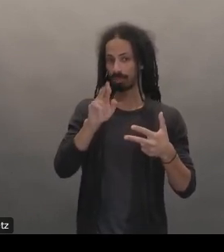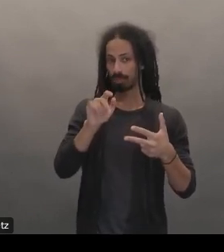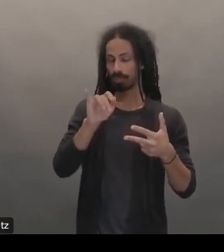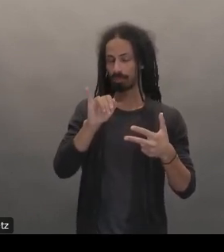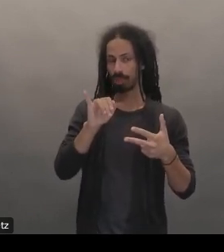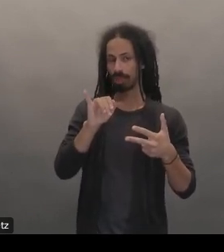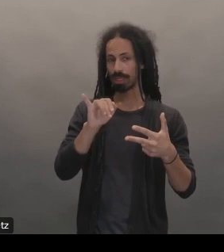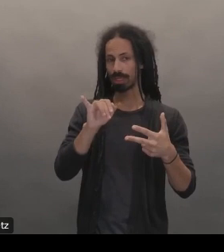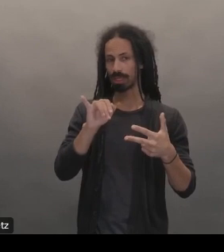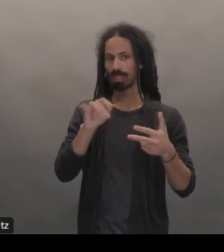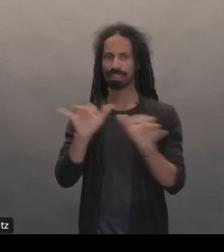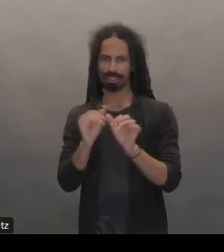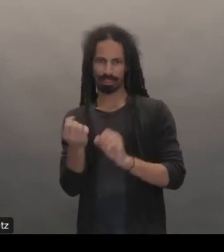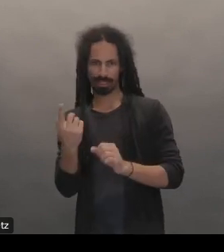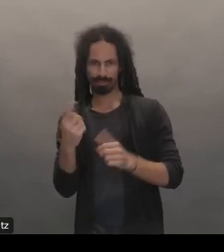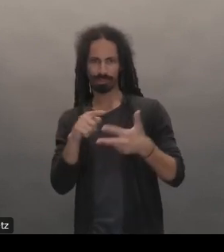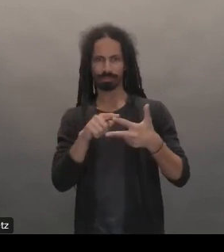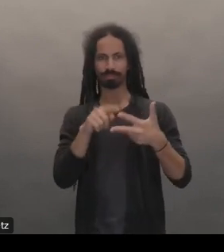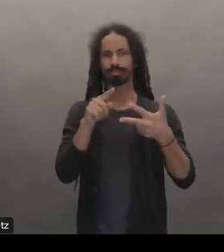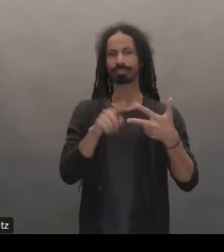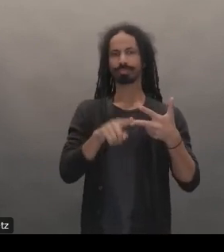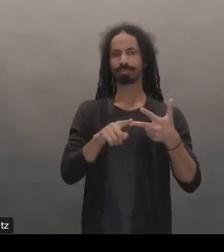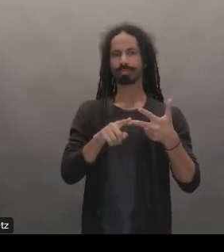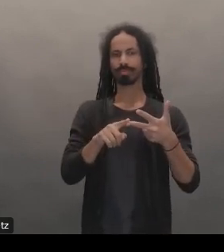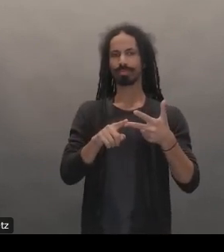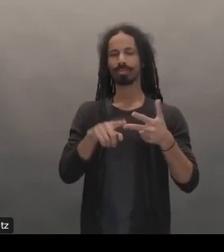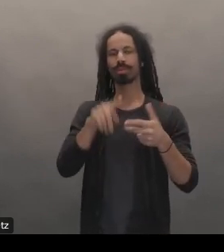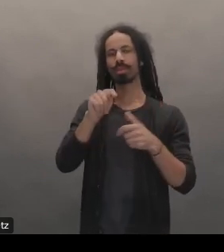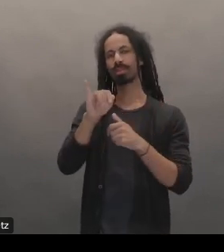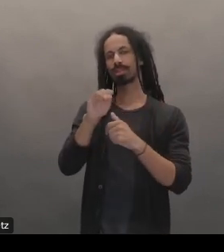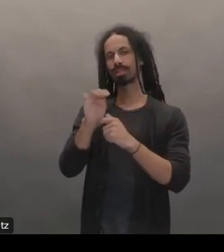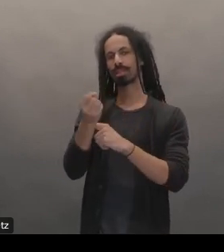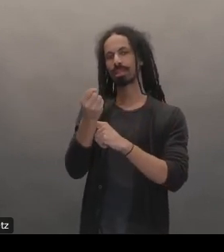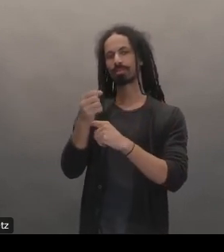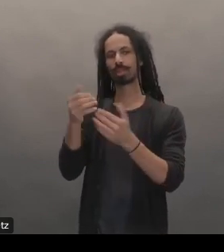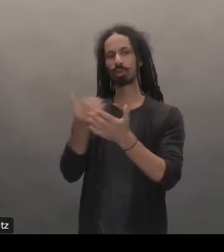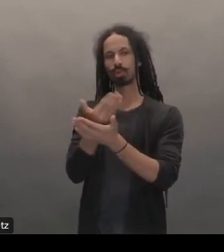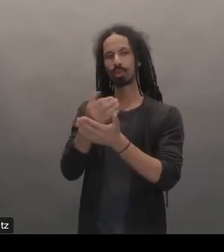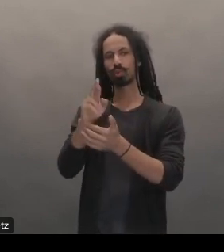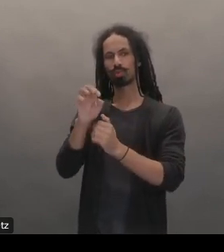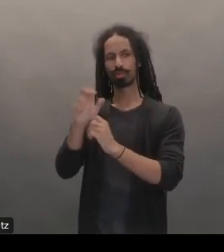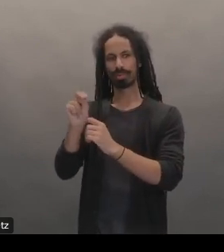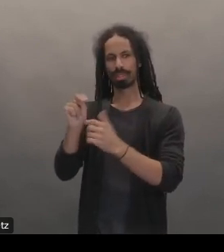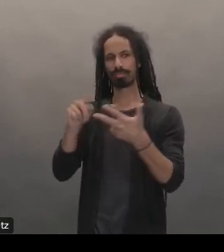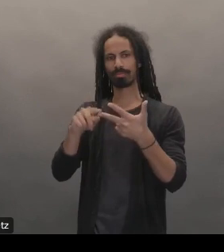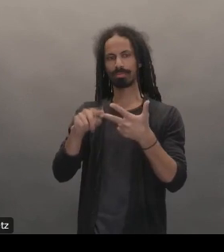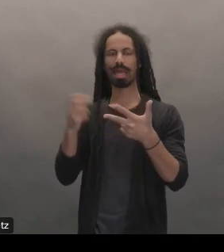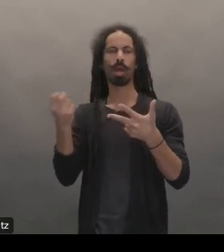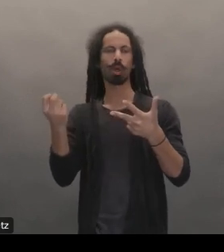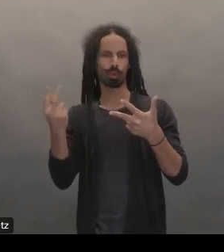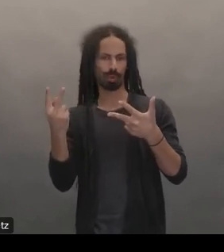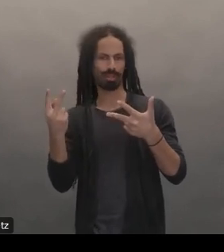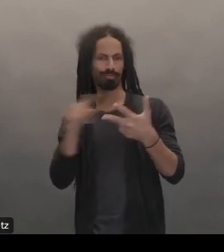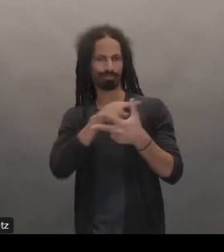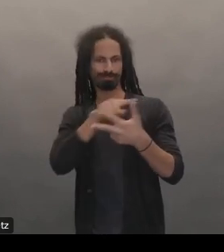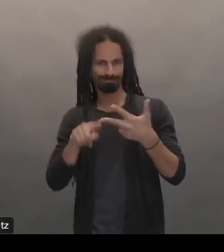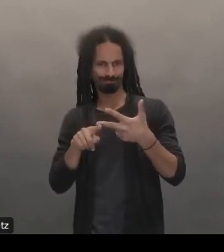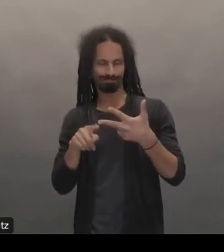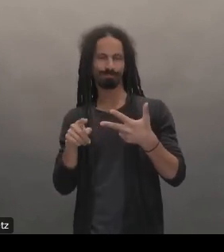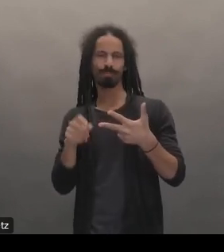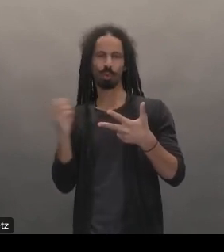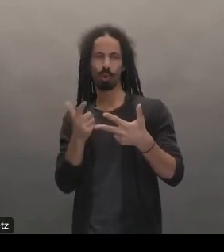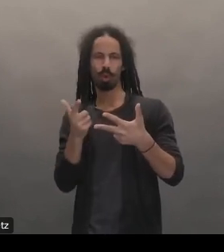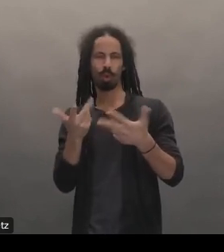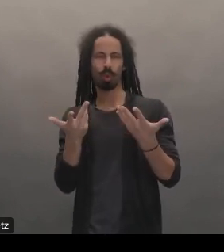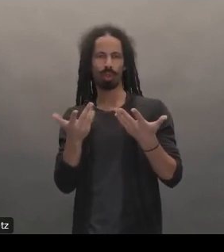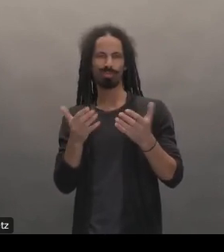11-point font, or Times New Roman, but that's in 12-point font. So those are the 3 recommended or approved, we could